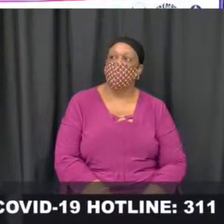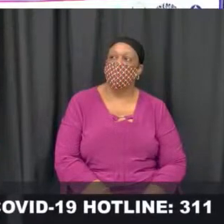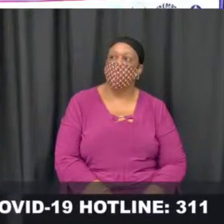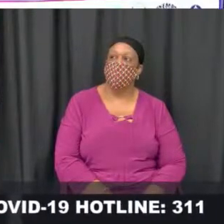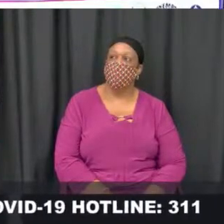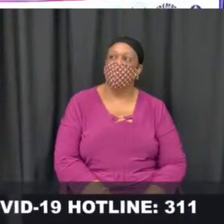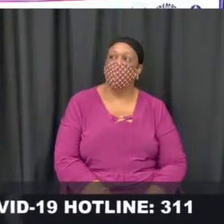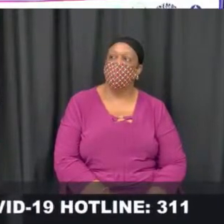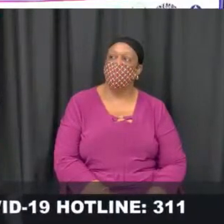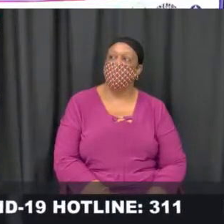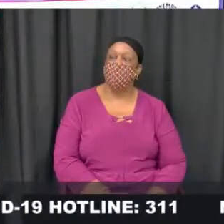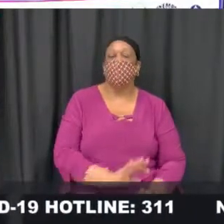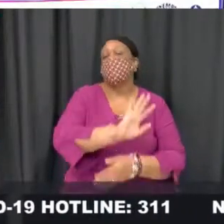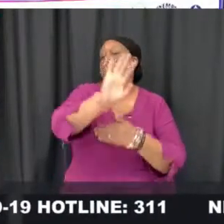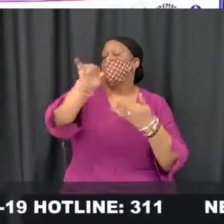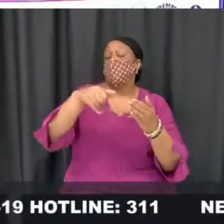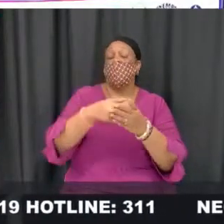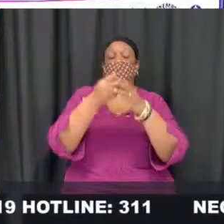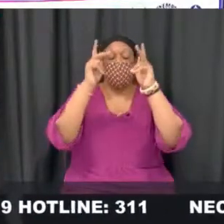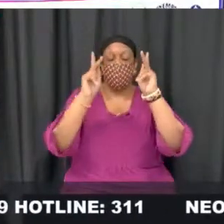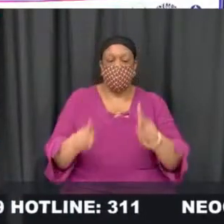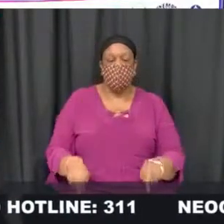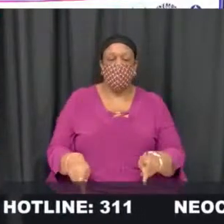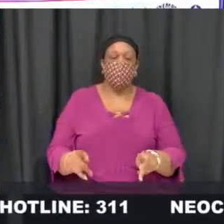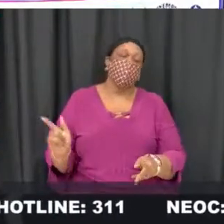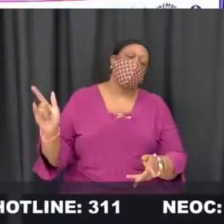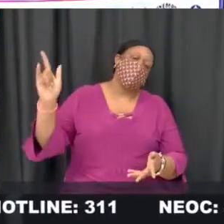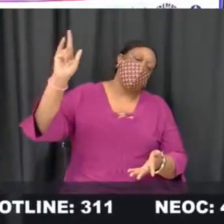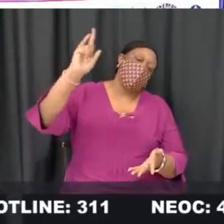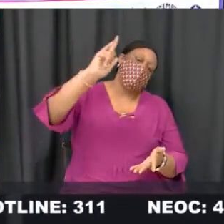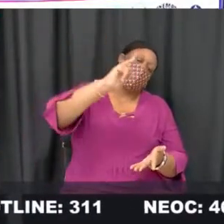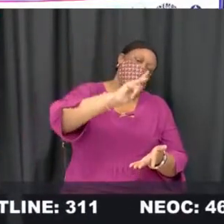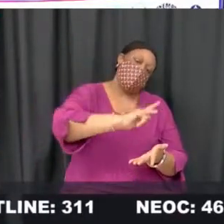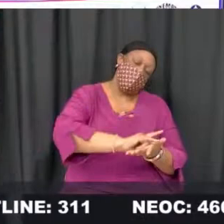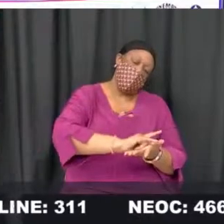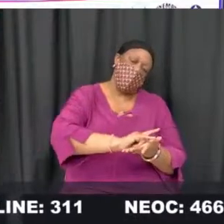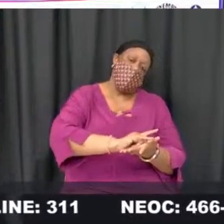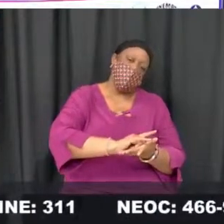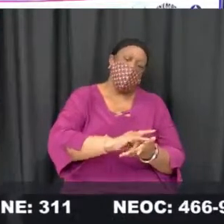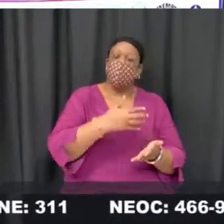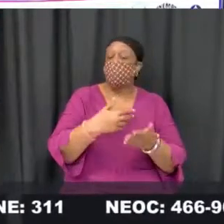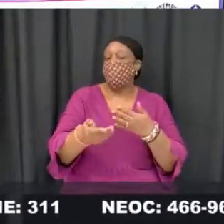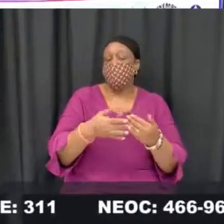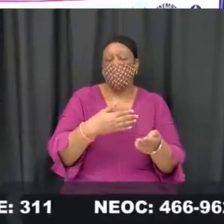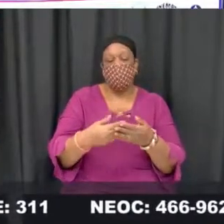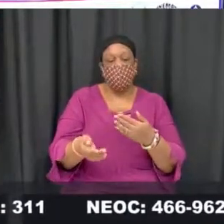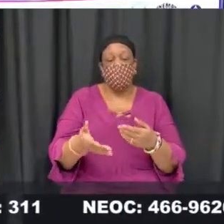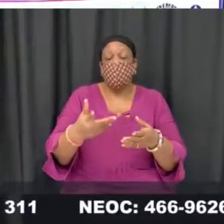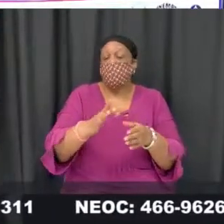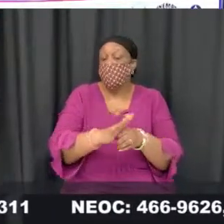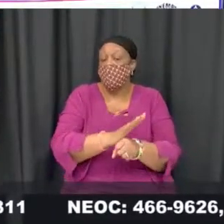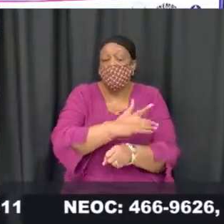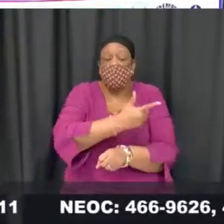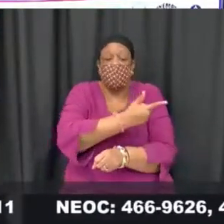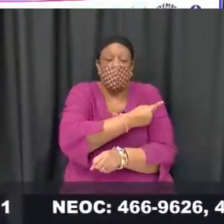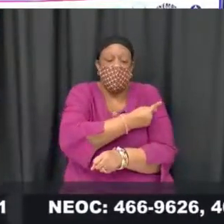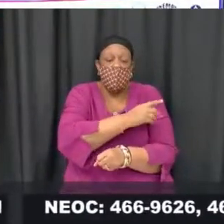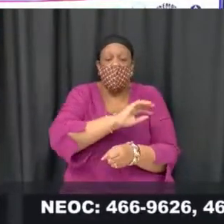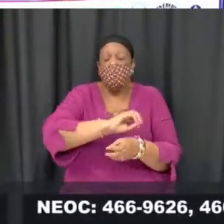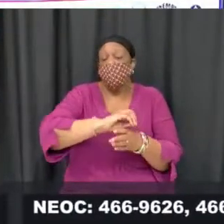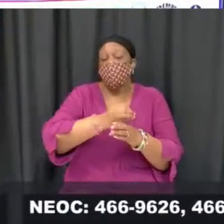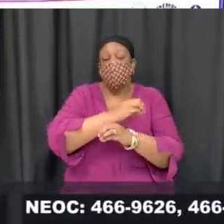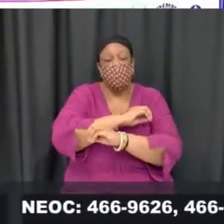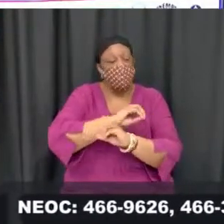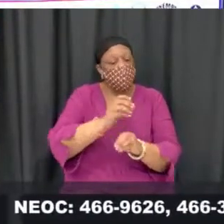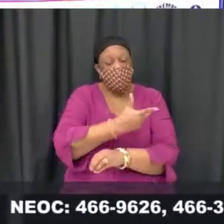well, all inbound passengers to the Federation must log on to the KNA travel